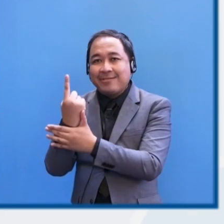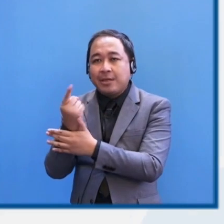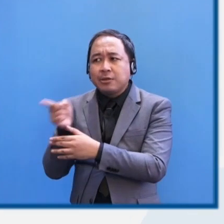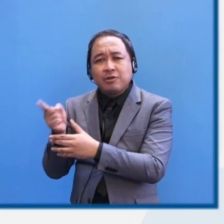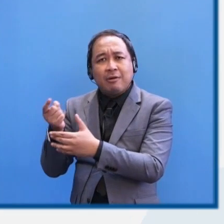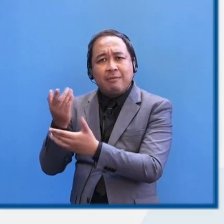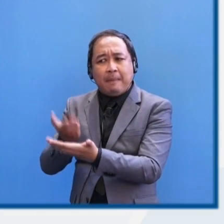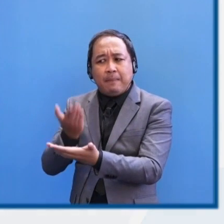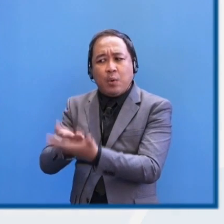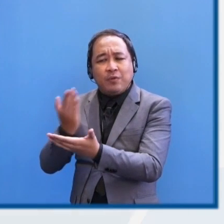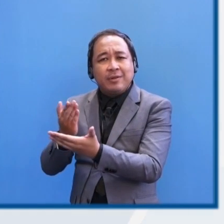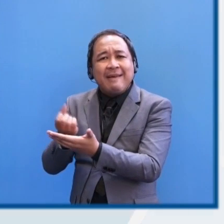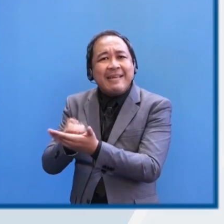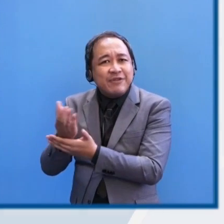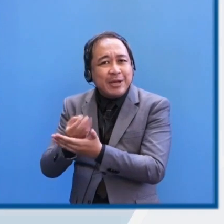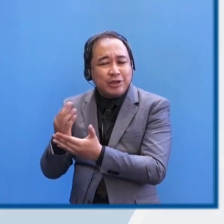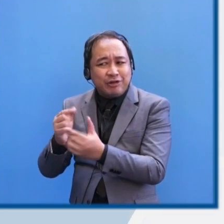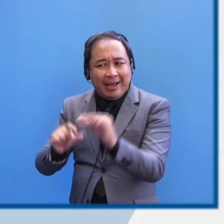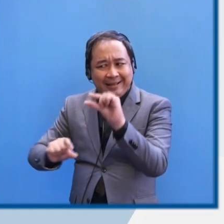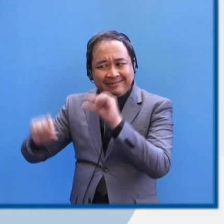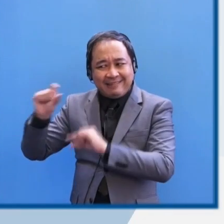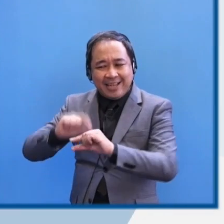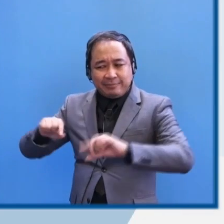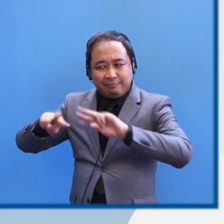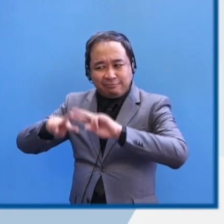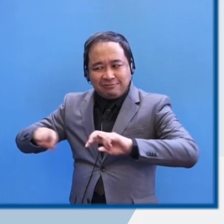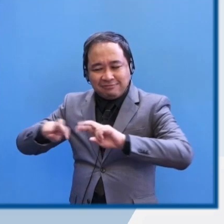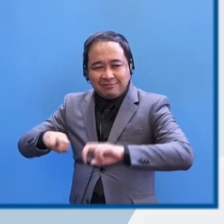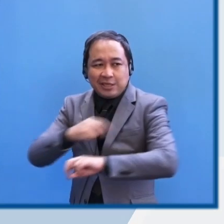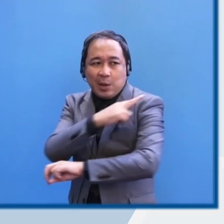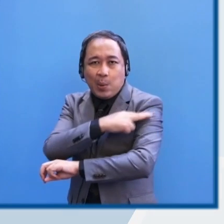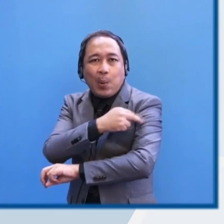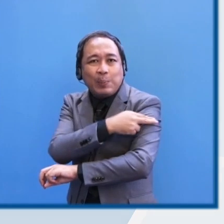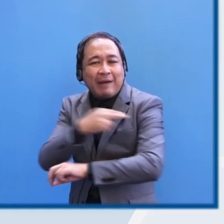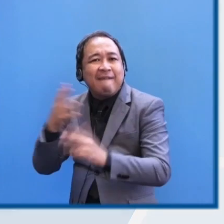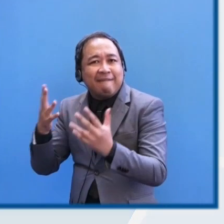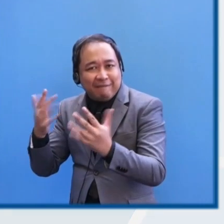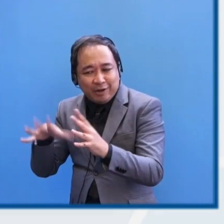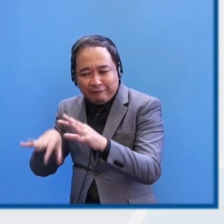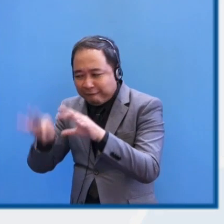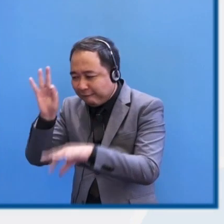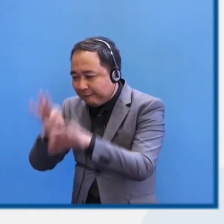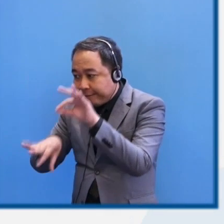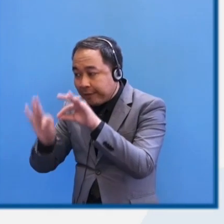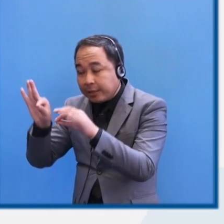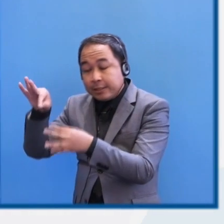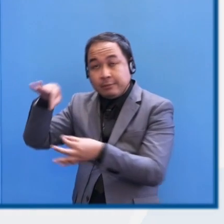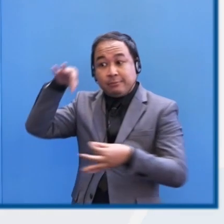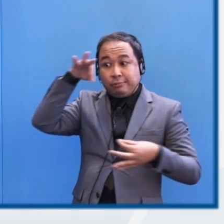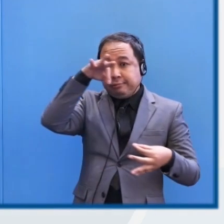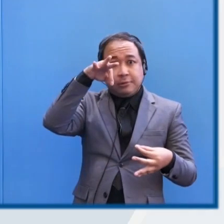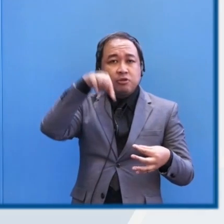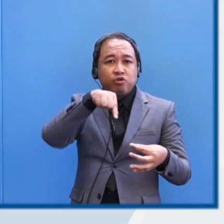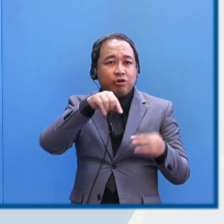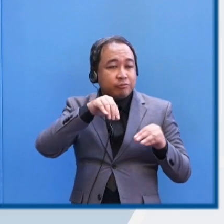scientific information, that doesn't necessarily change the way people behave and doesn't necessarily influence the